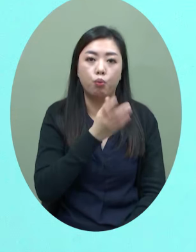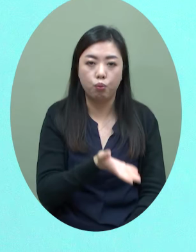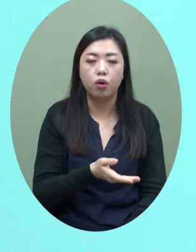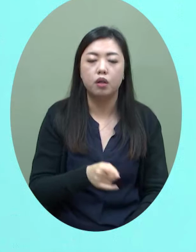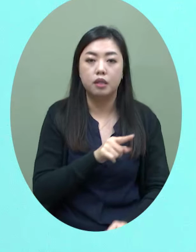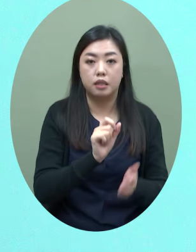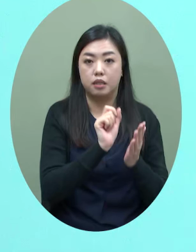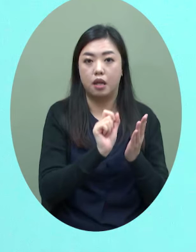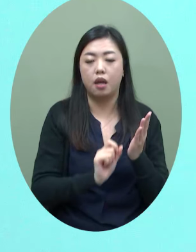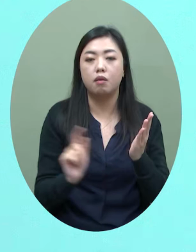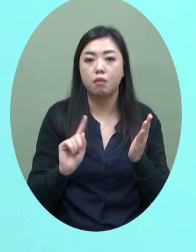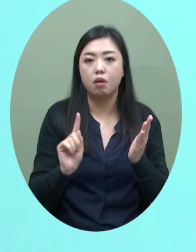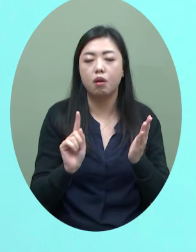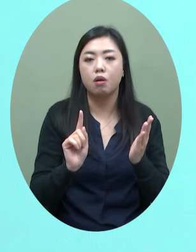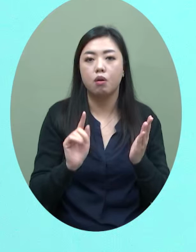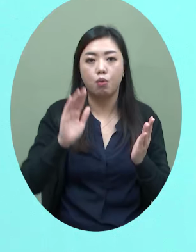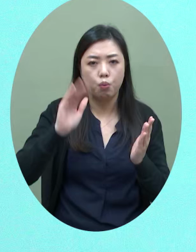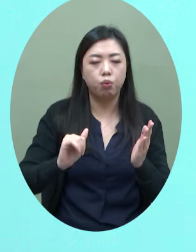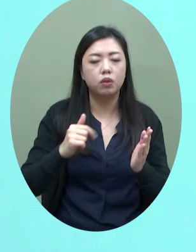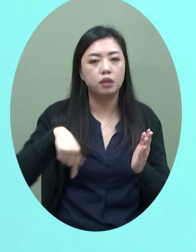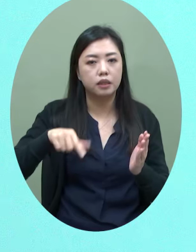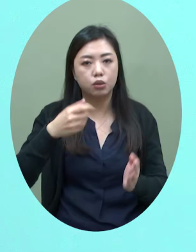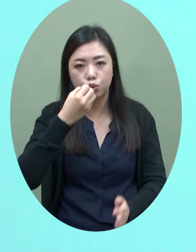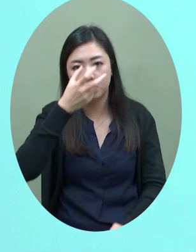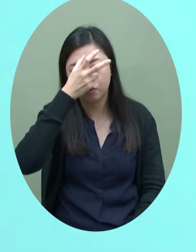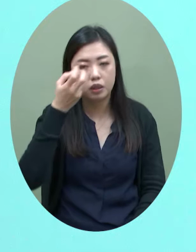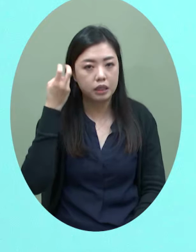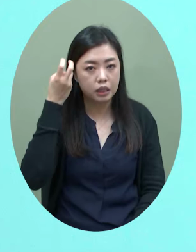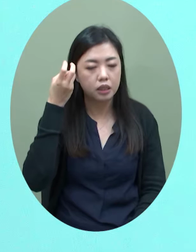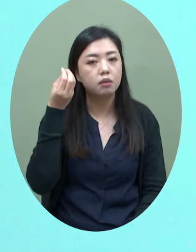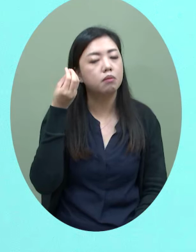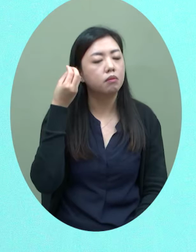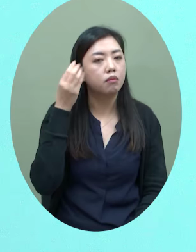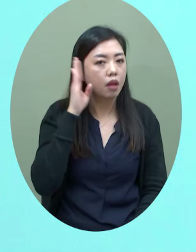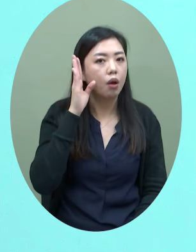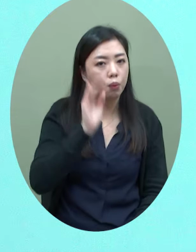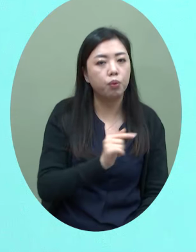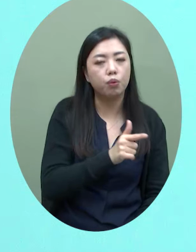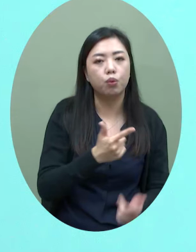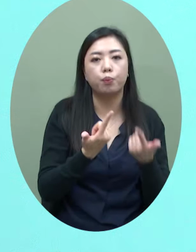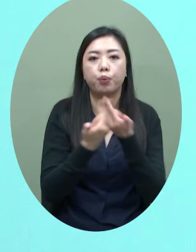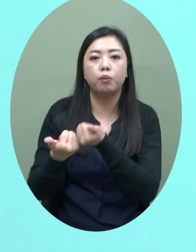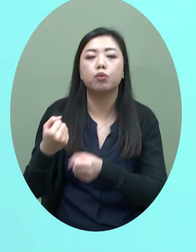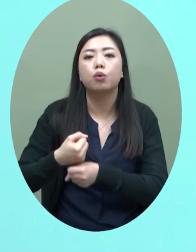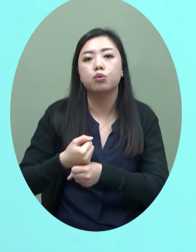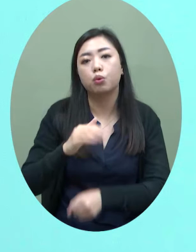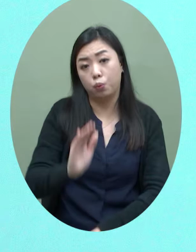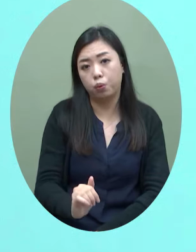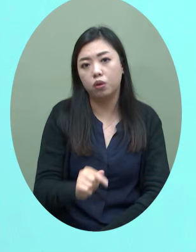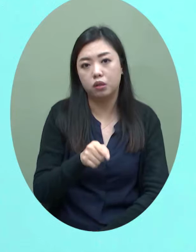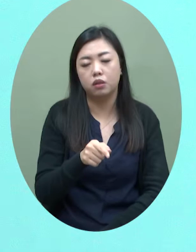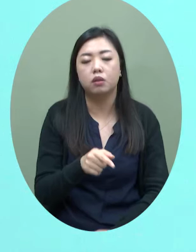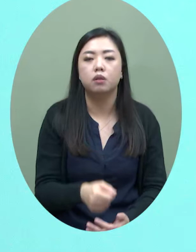follow our advice and support our work in this aspect. And they have already